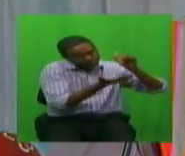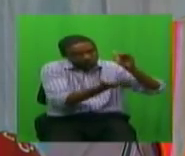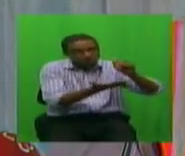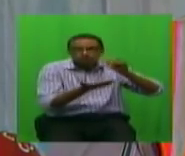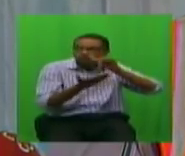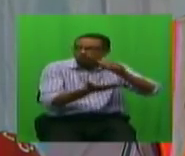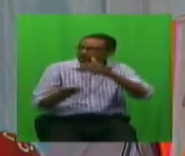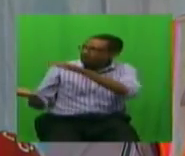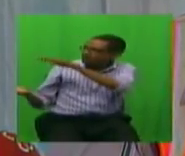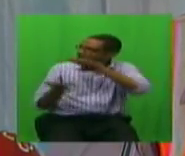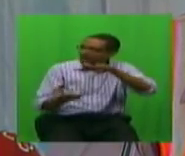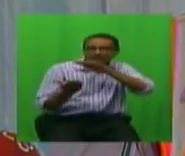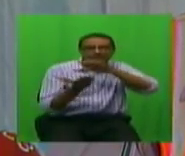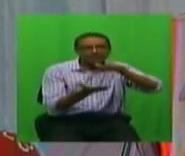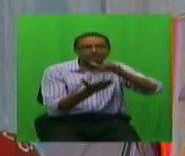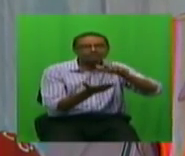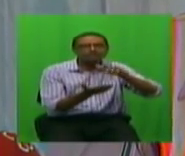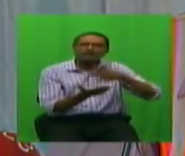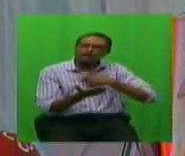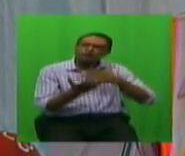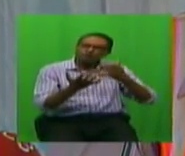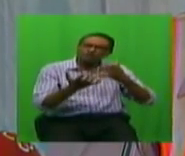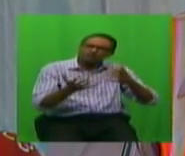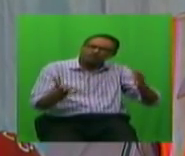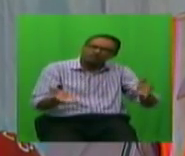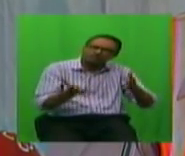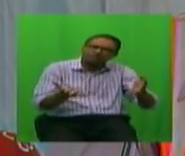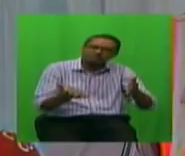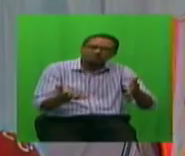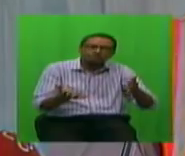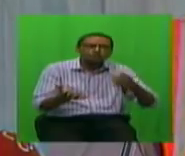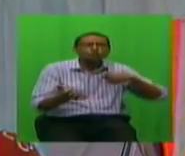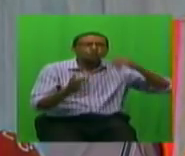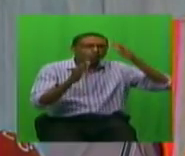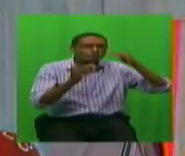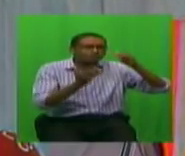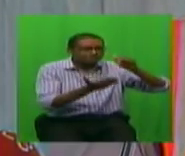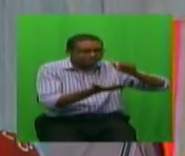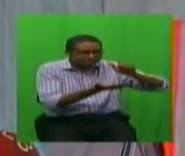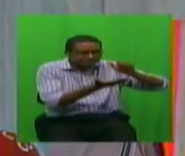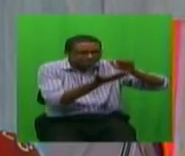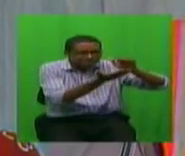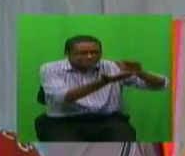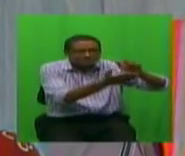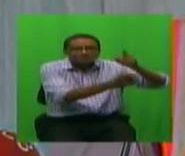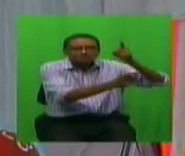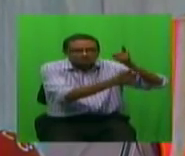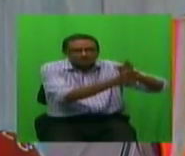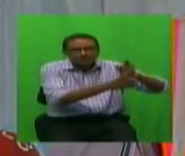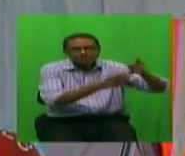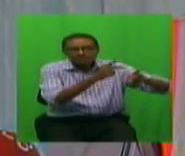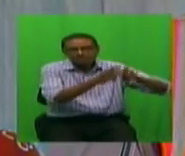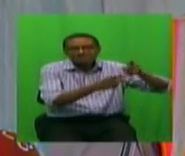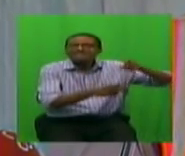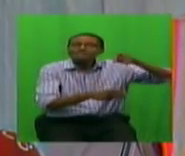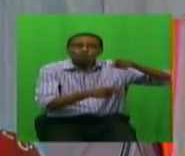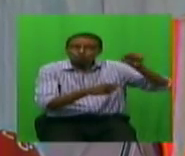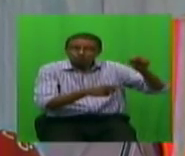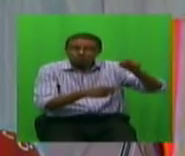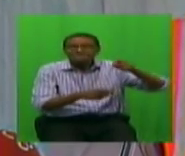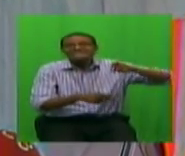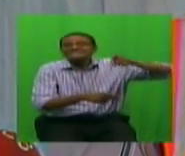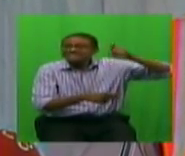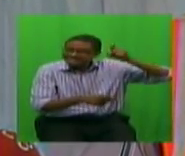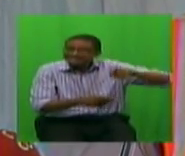What I want to urge us as citizens, let us make sure that it reaches to the right people in the right places. Because what we find happening is that